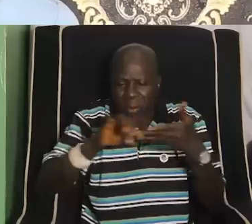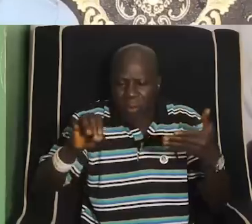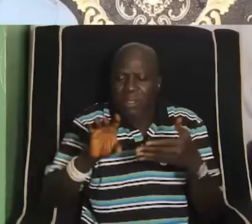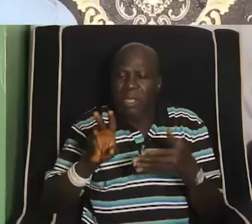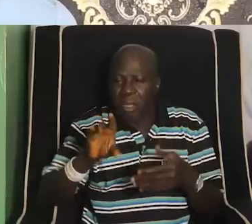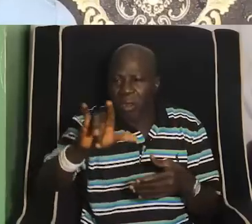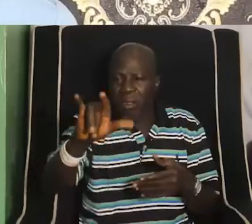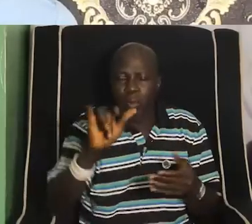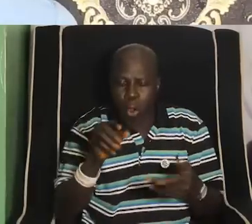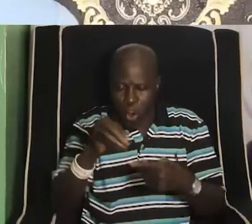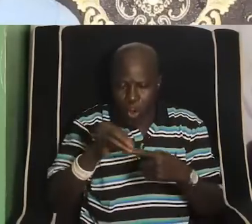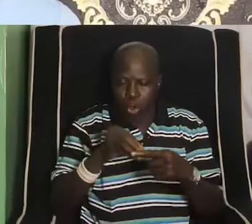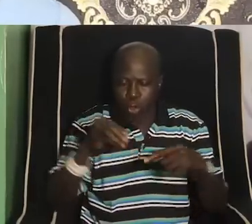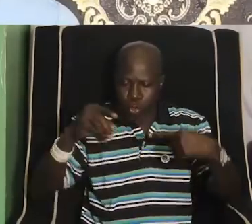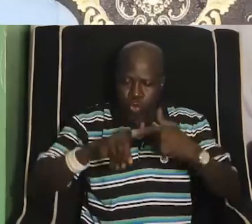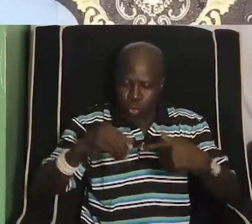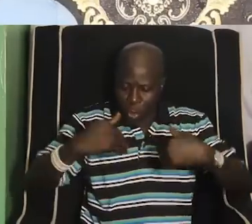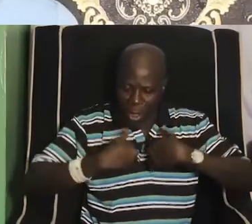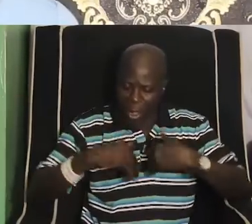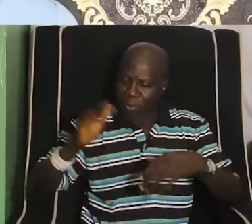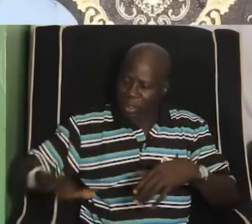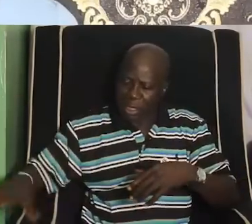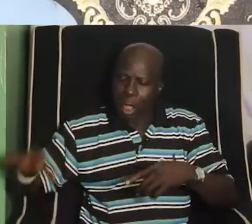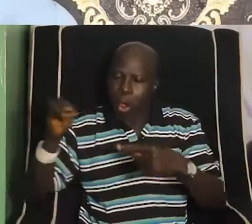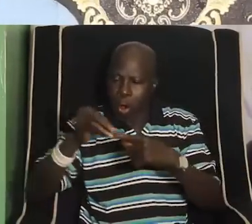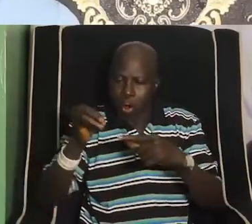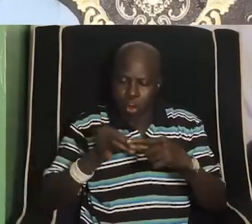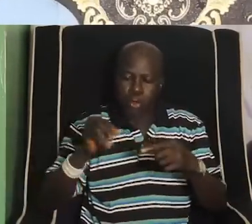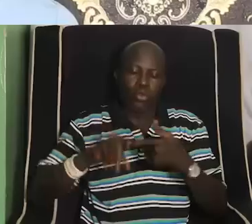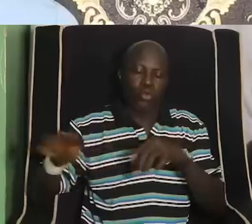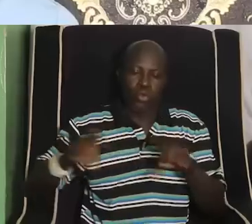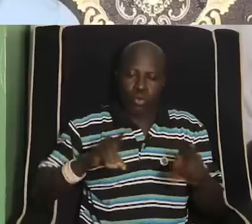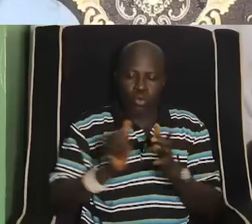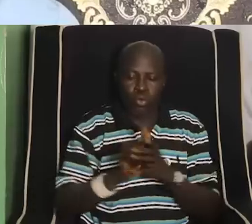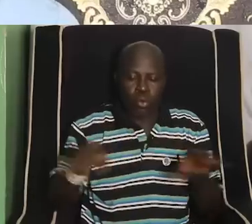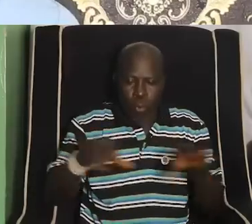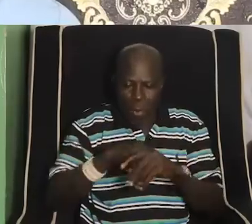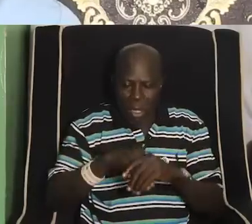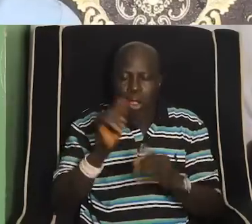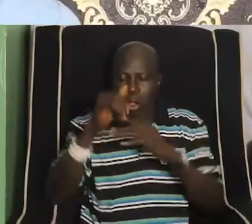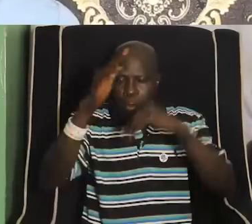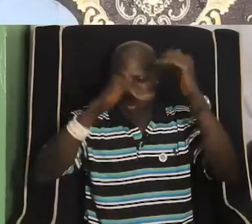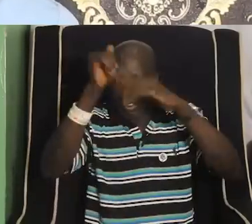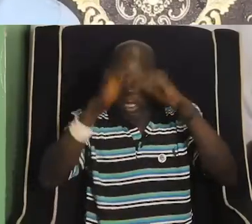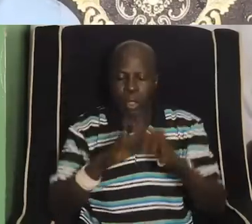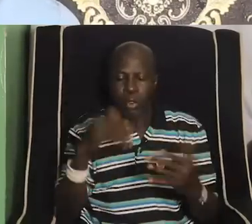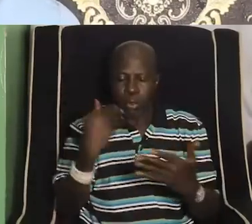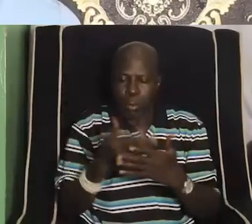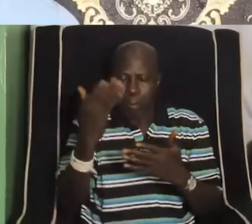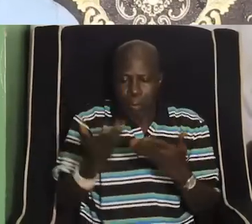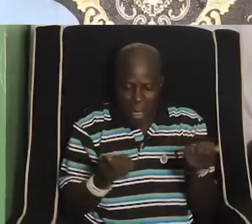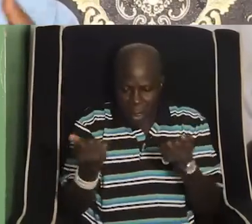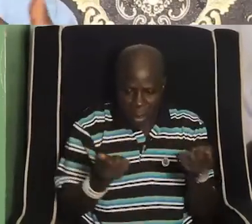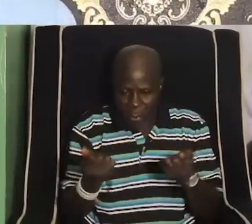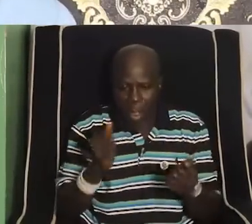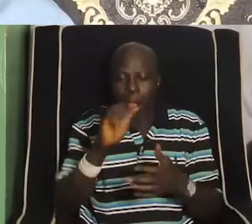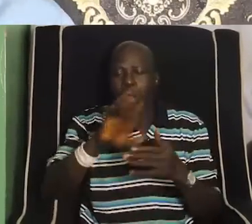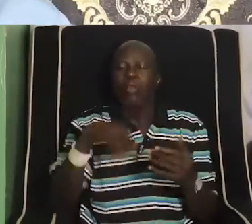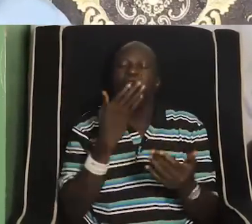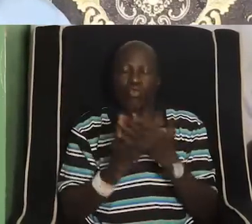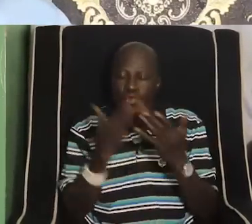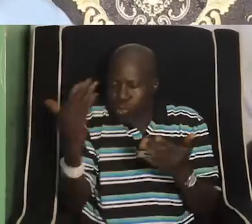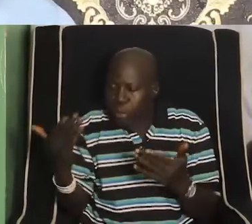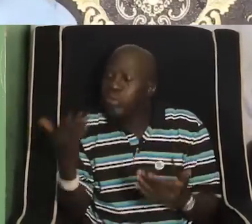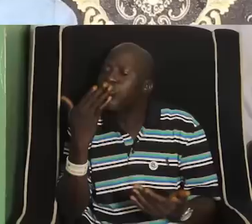bimo or to have children abi ati se gbeyawo or to do marriage ati kole to build house ati ra moto to buy car ati si awon kan daada to